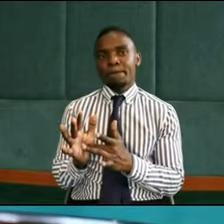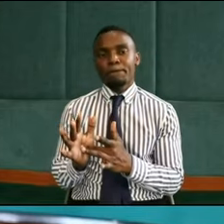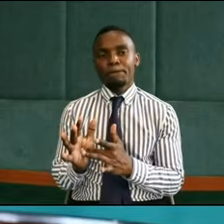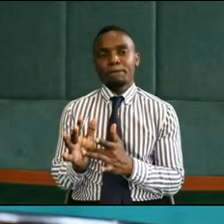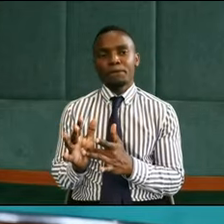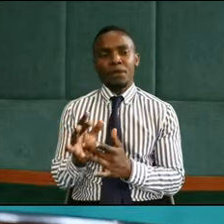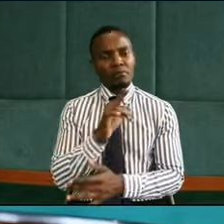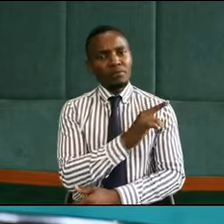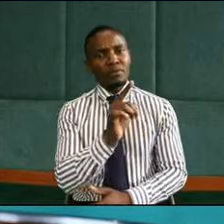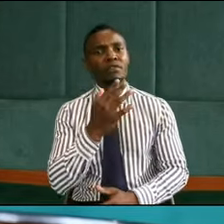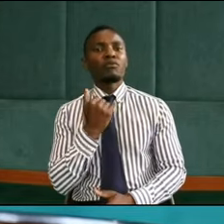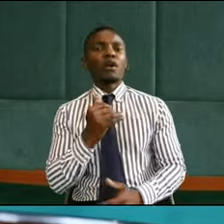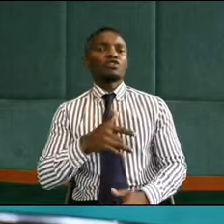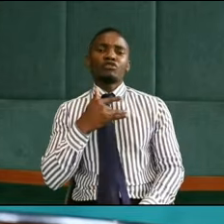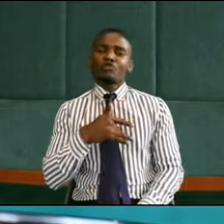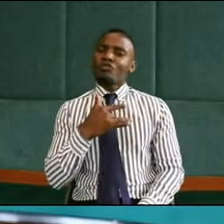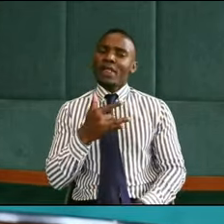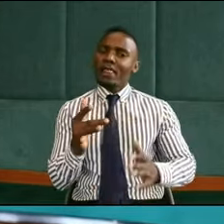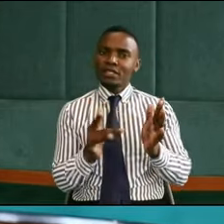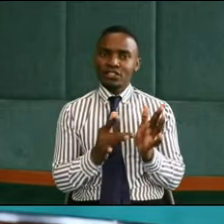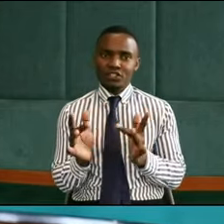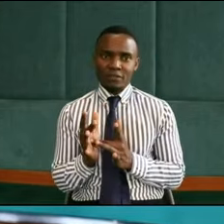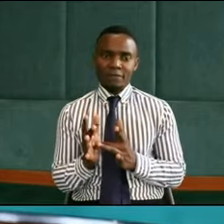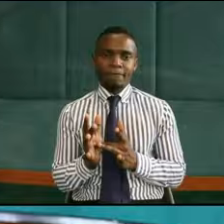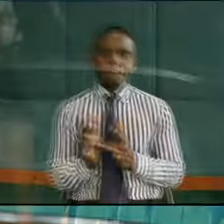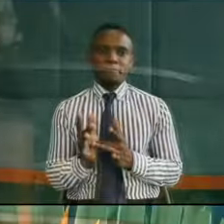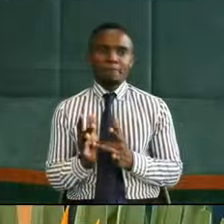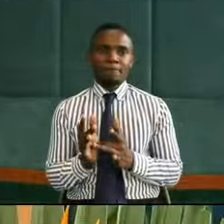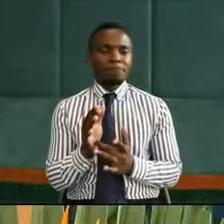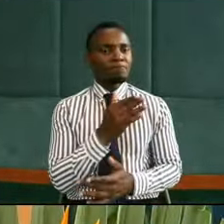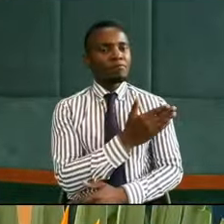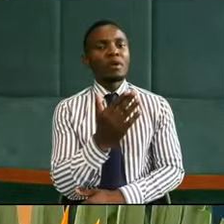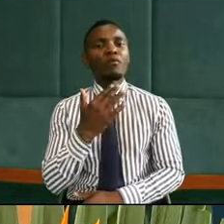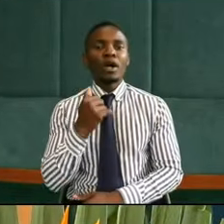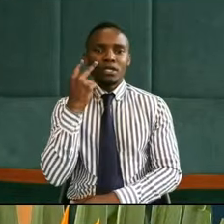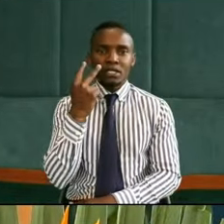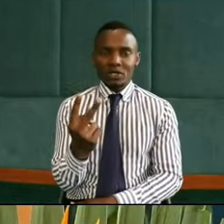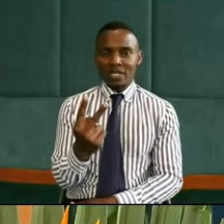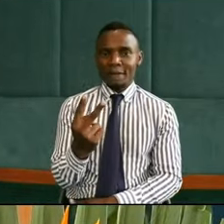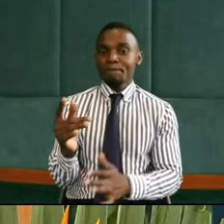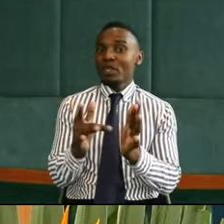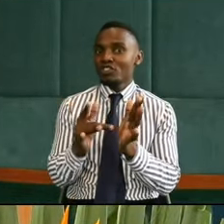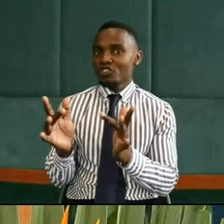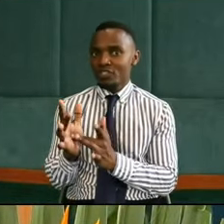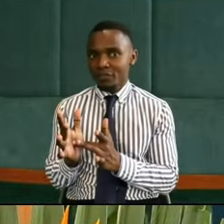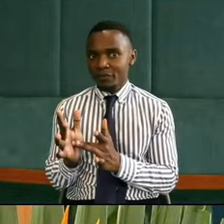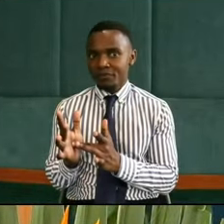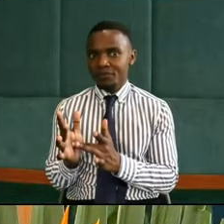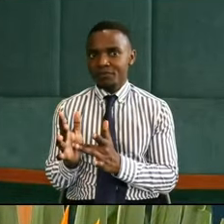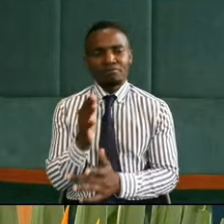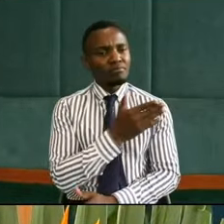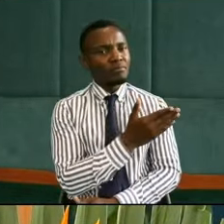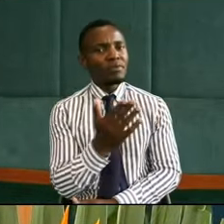They want to feel Jesus. They want to see Jesus.